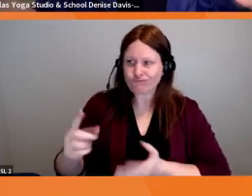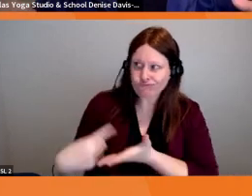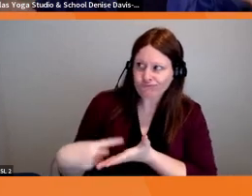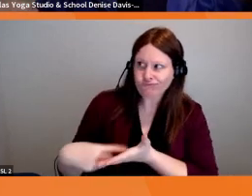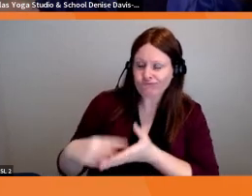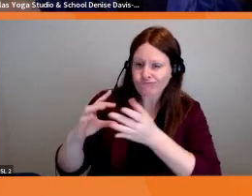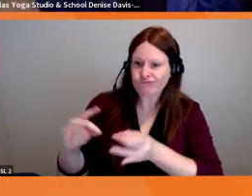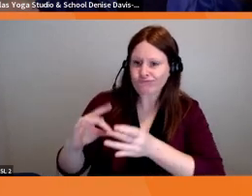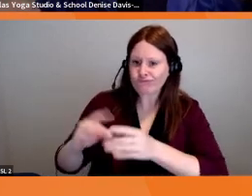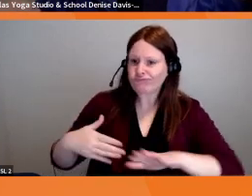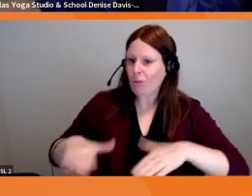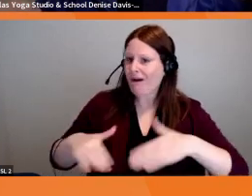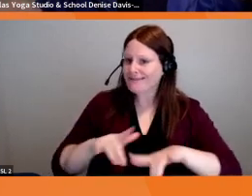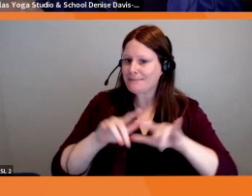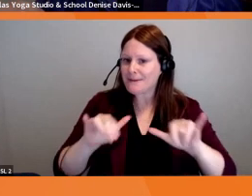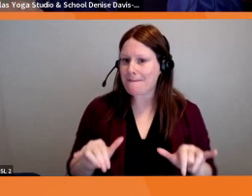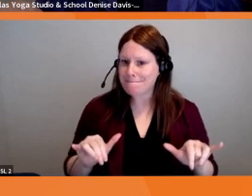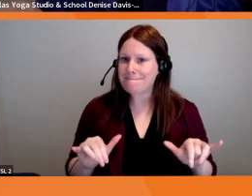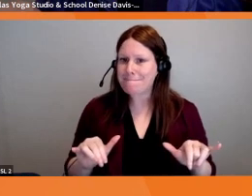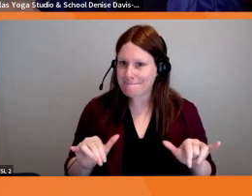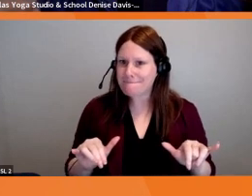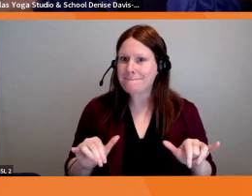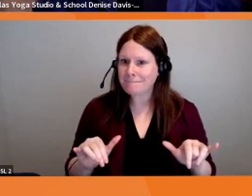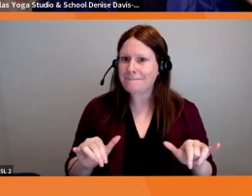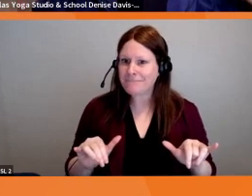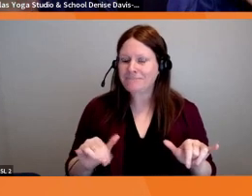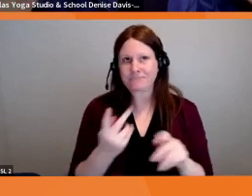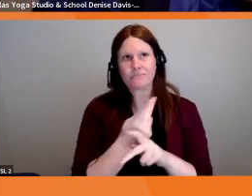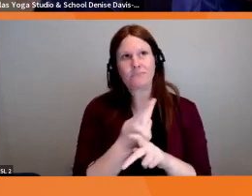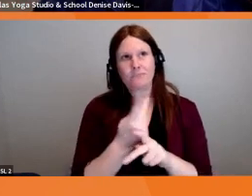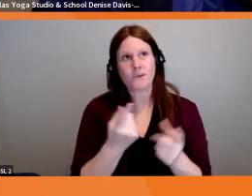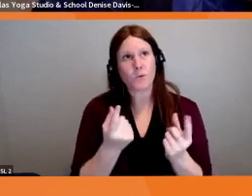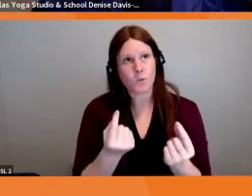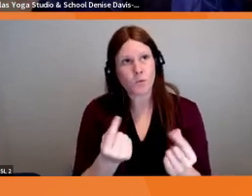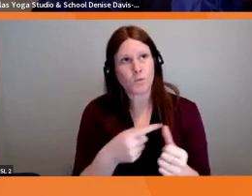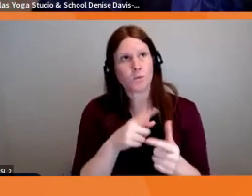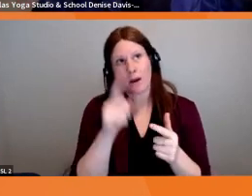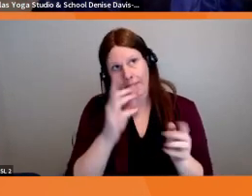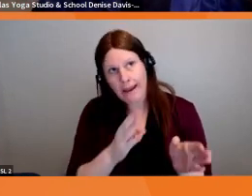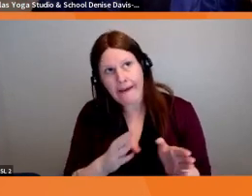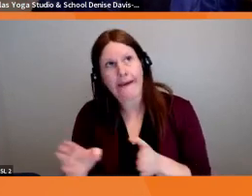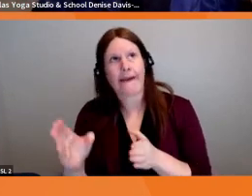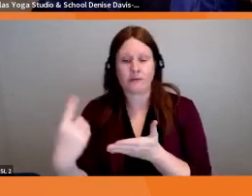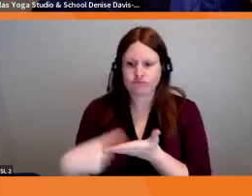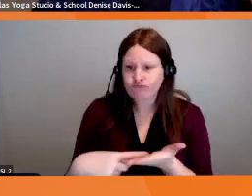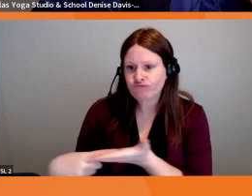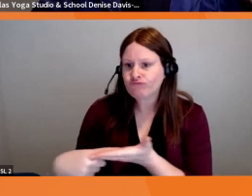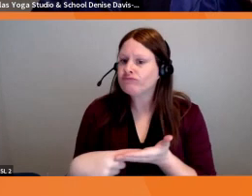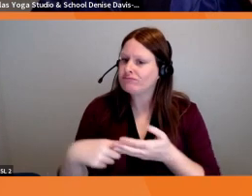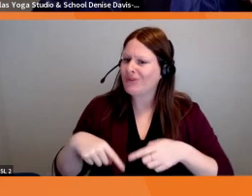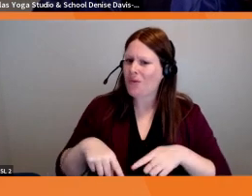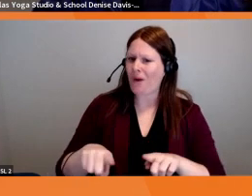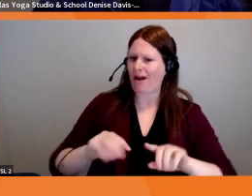let's walk and set our agenda while we're walking, right? And there's so many different types of movement